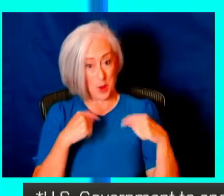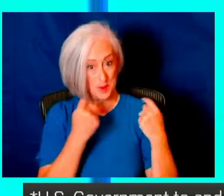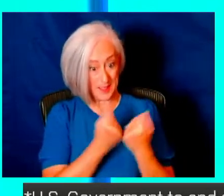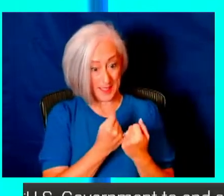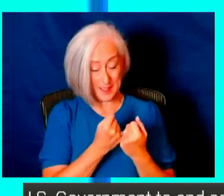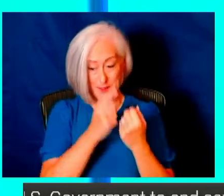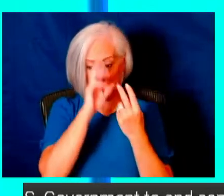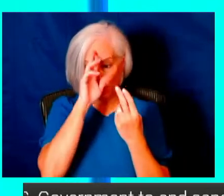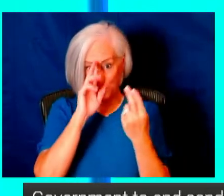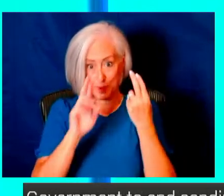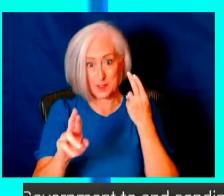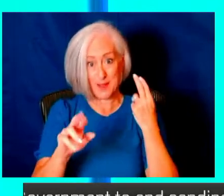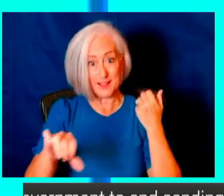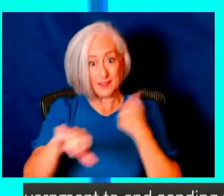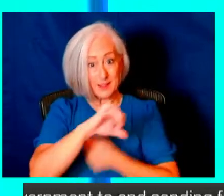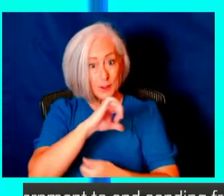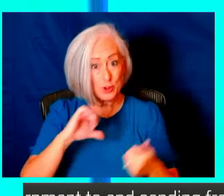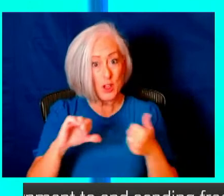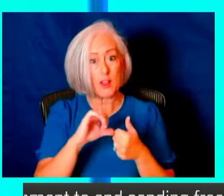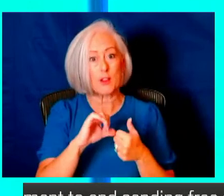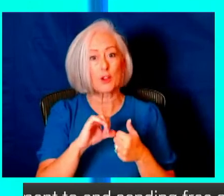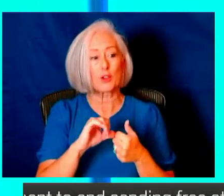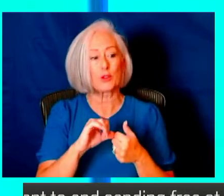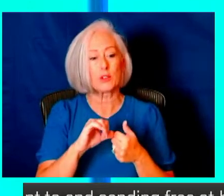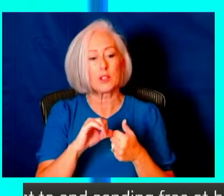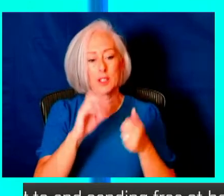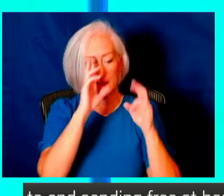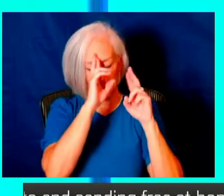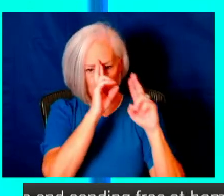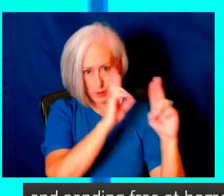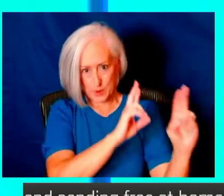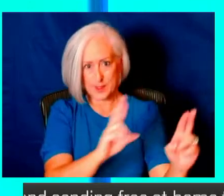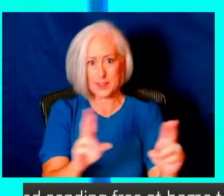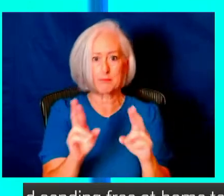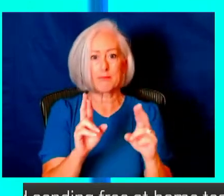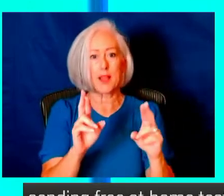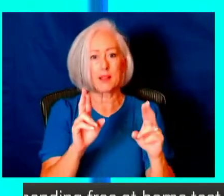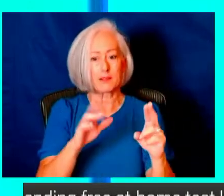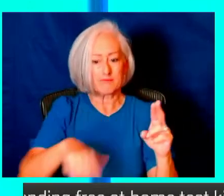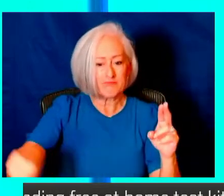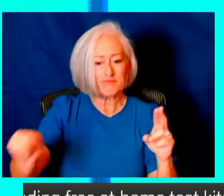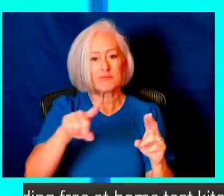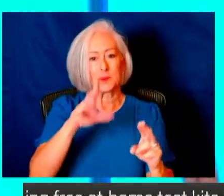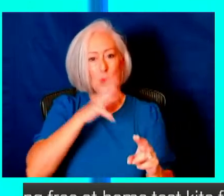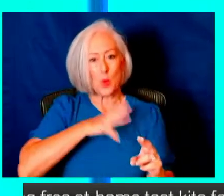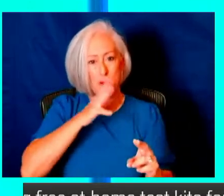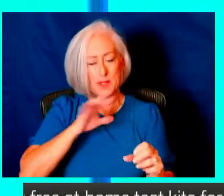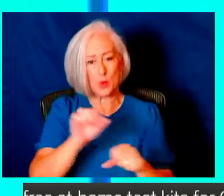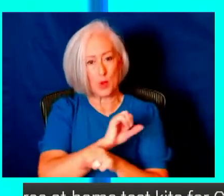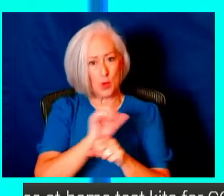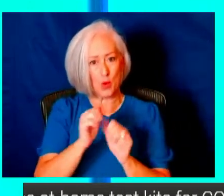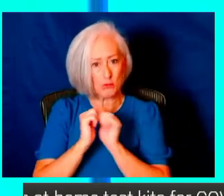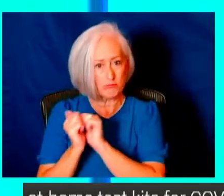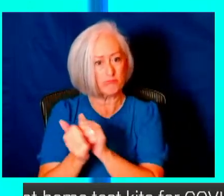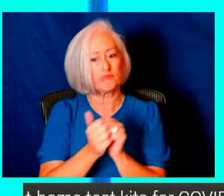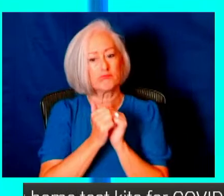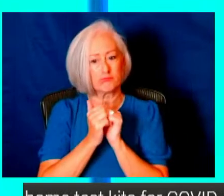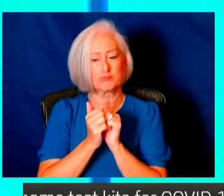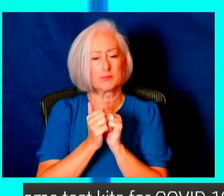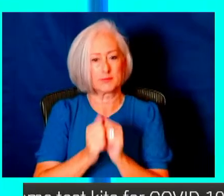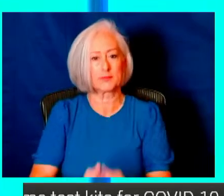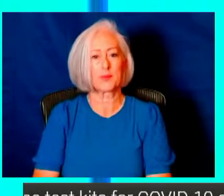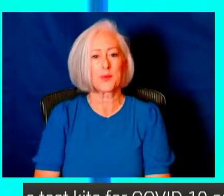and we show a lot of love and respect to the women that we work with. Within